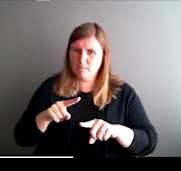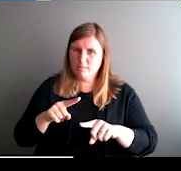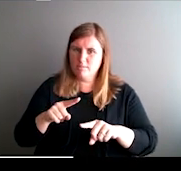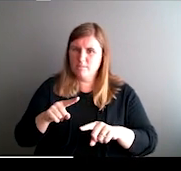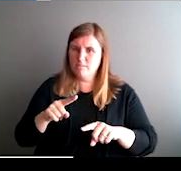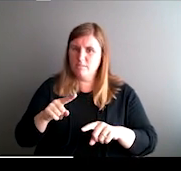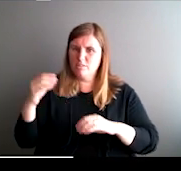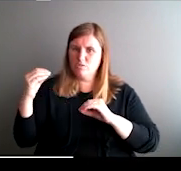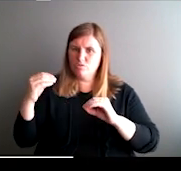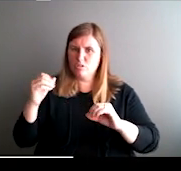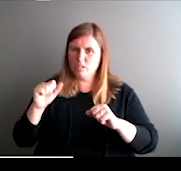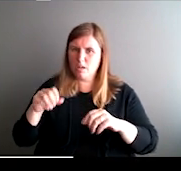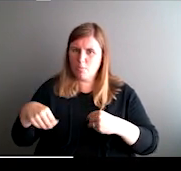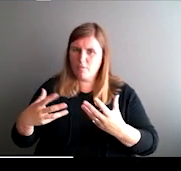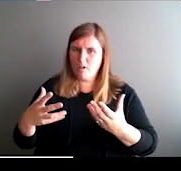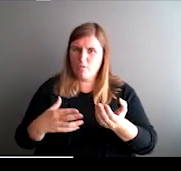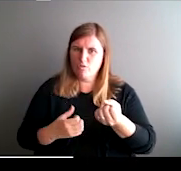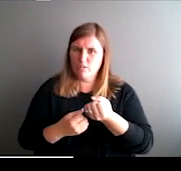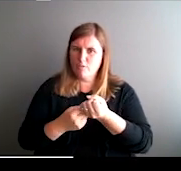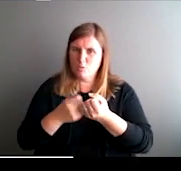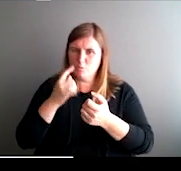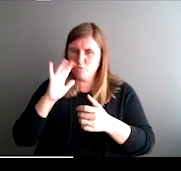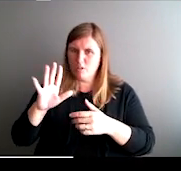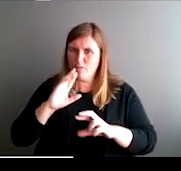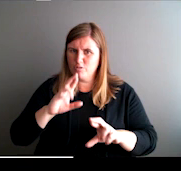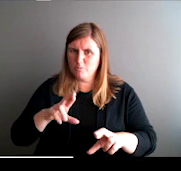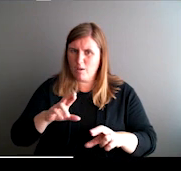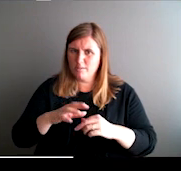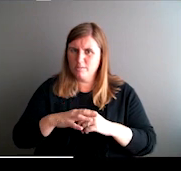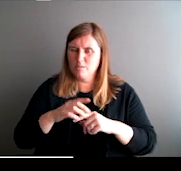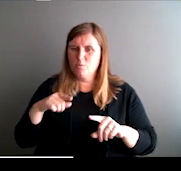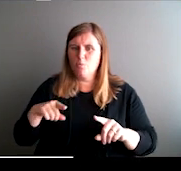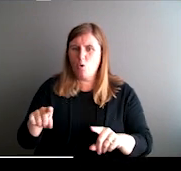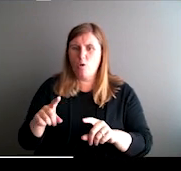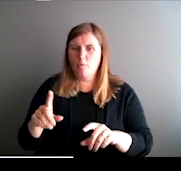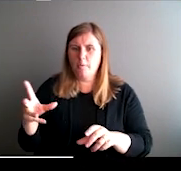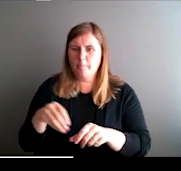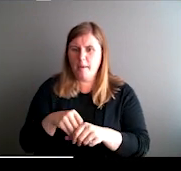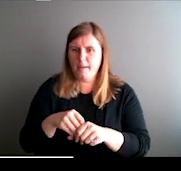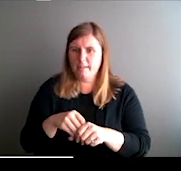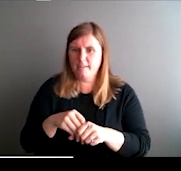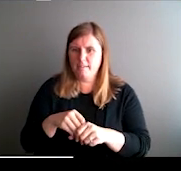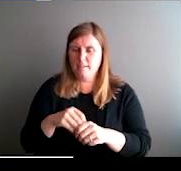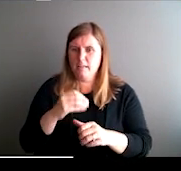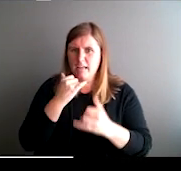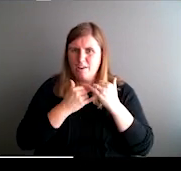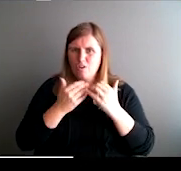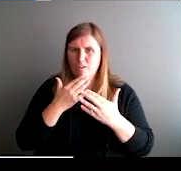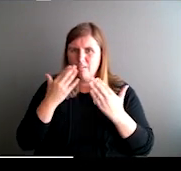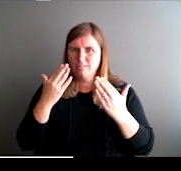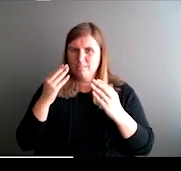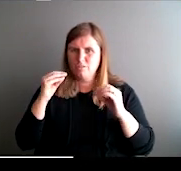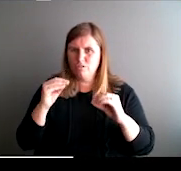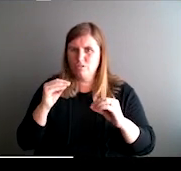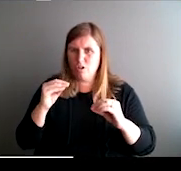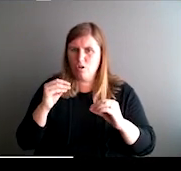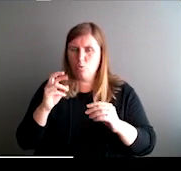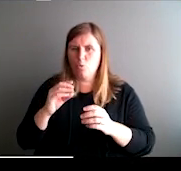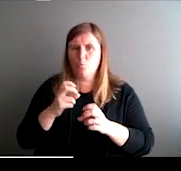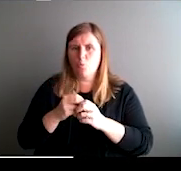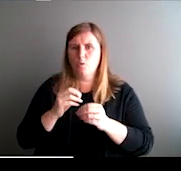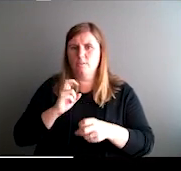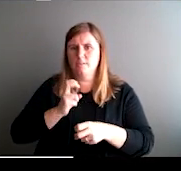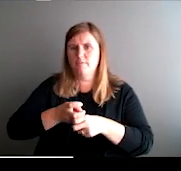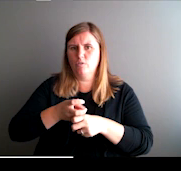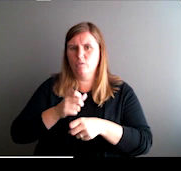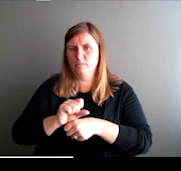The instructor can provide reinforcement for those responses while embedding errorlessly taught more difficult